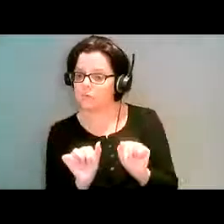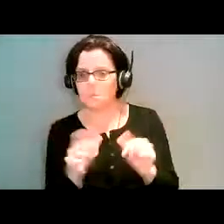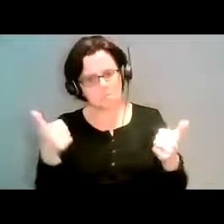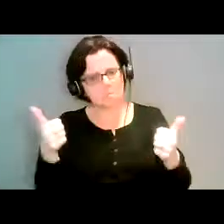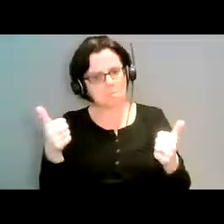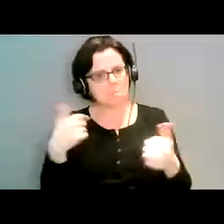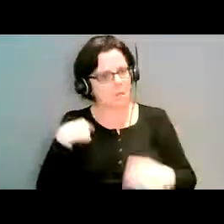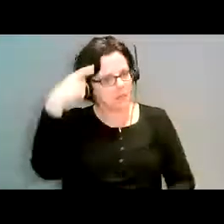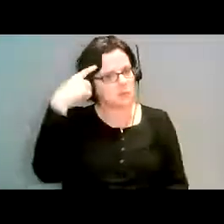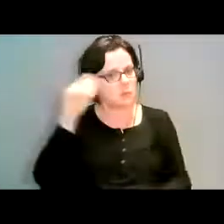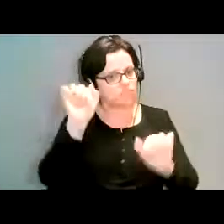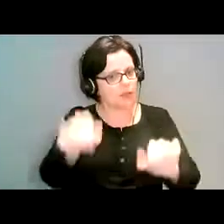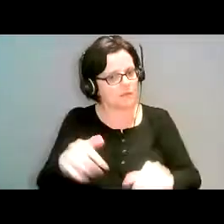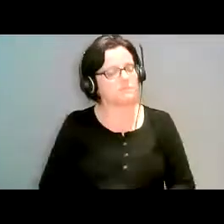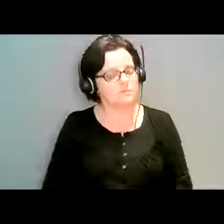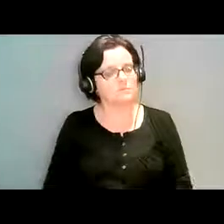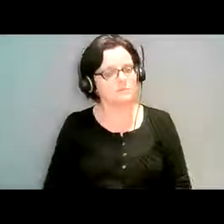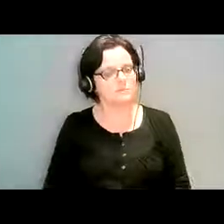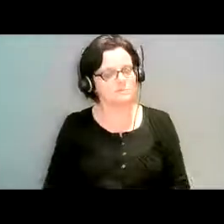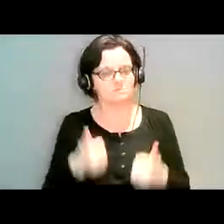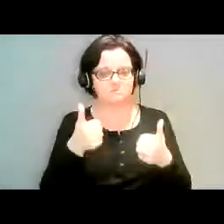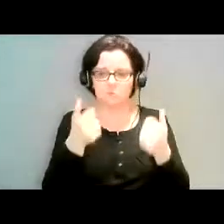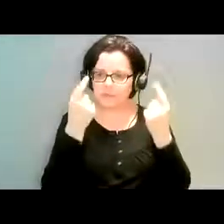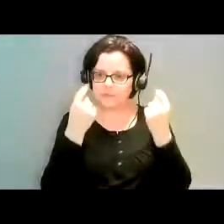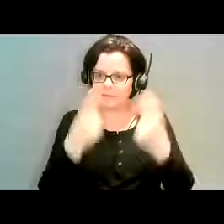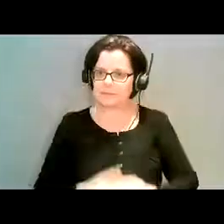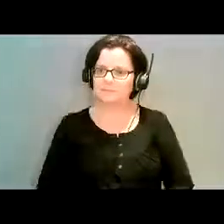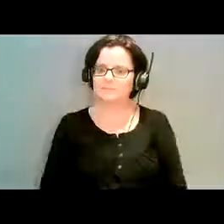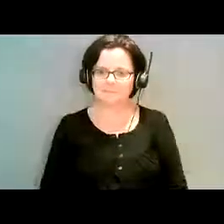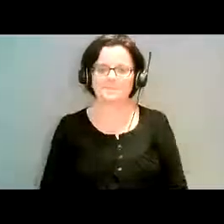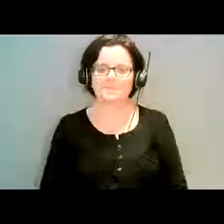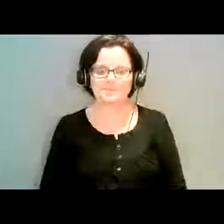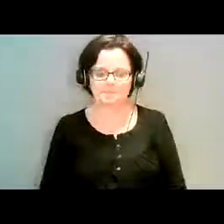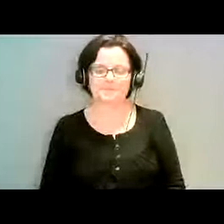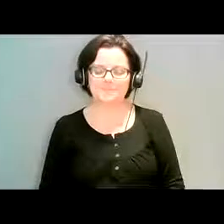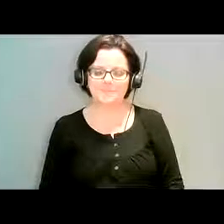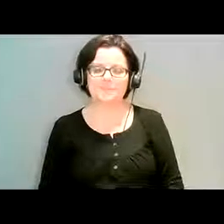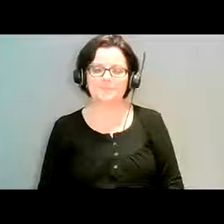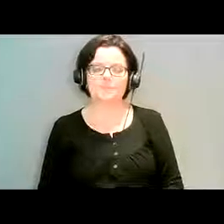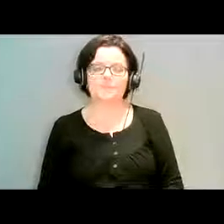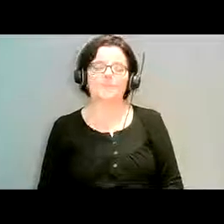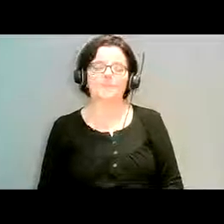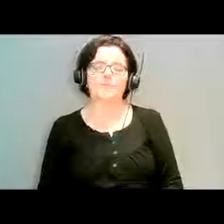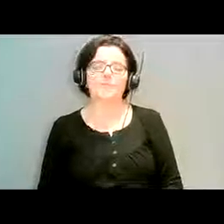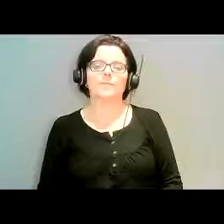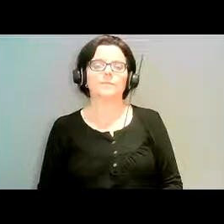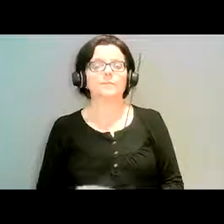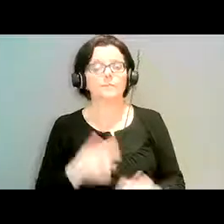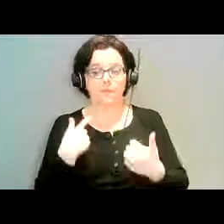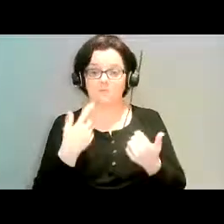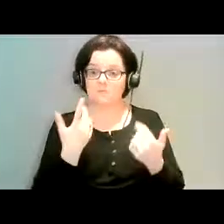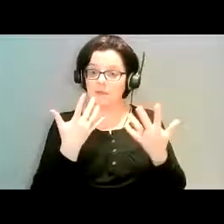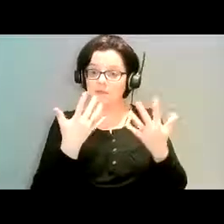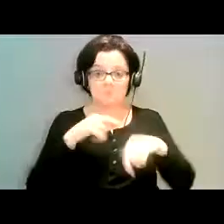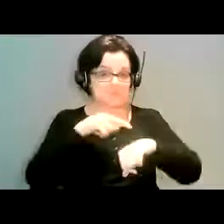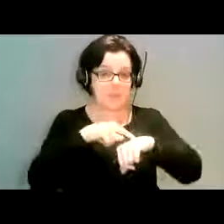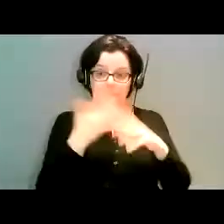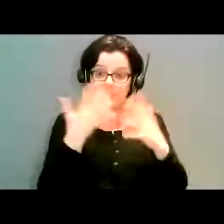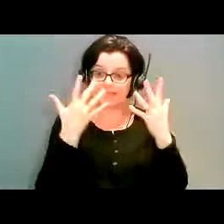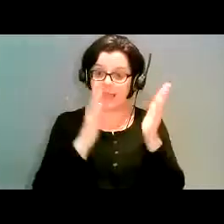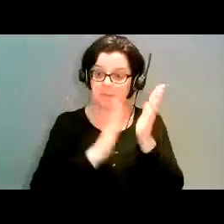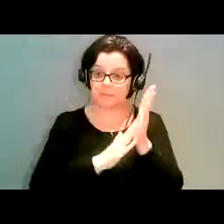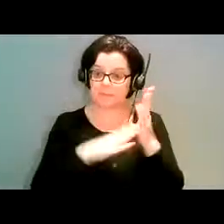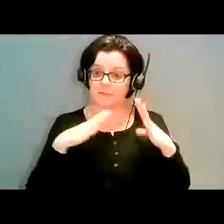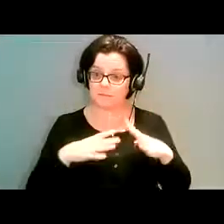Yeah, I think it's very logical. Let's do that. Yeah. Good time to do that. Is 10 minutes okay for everybody? Is there anyone that would